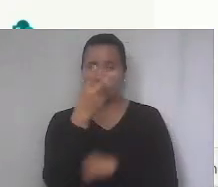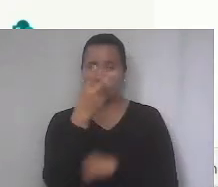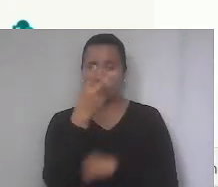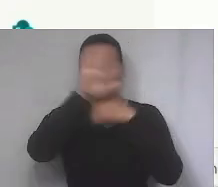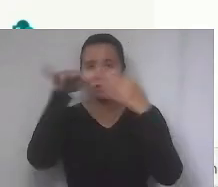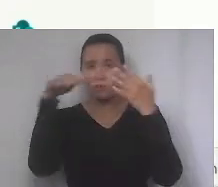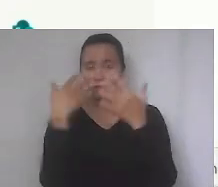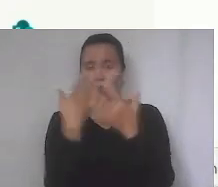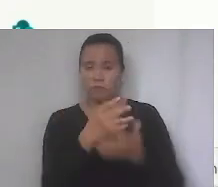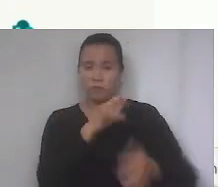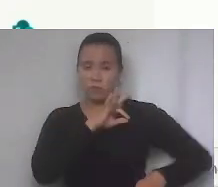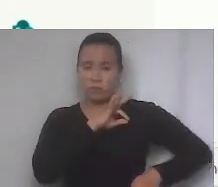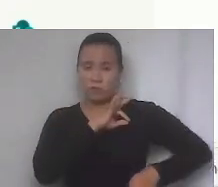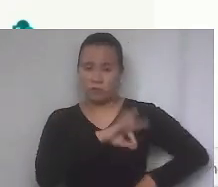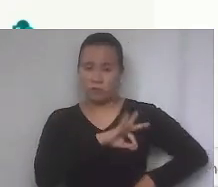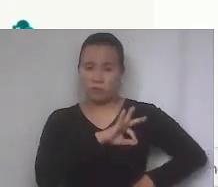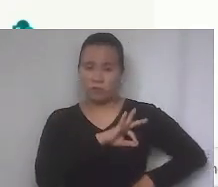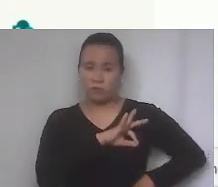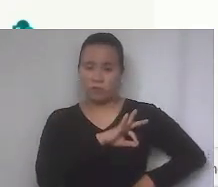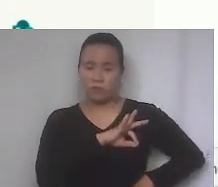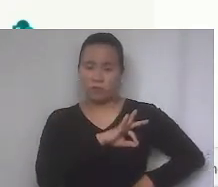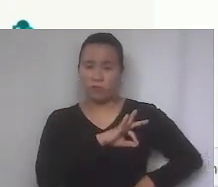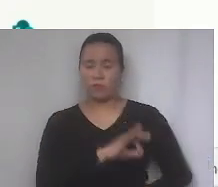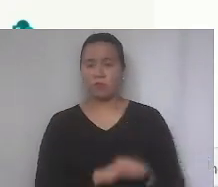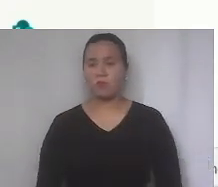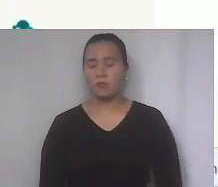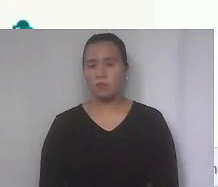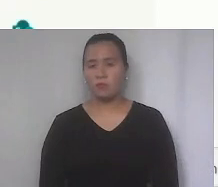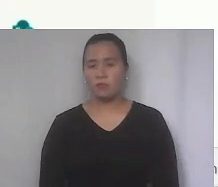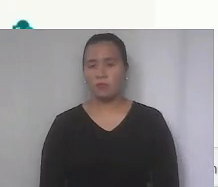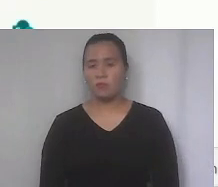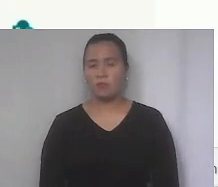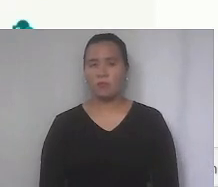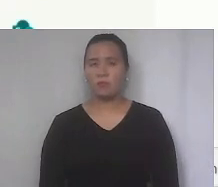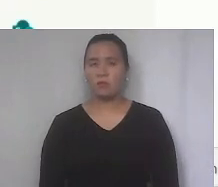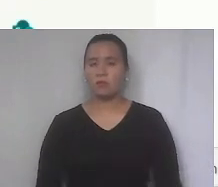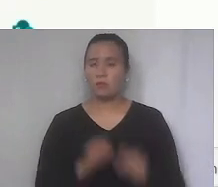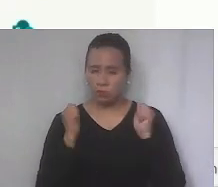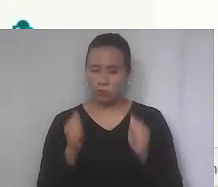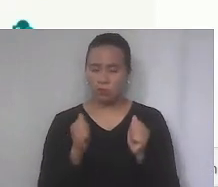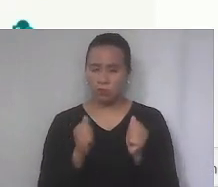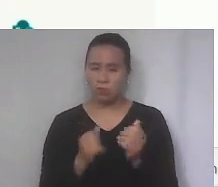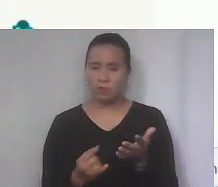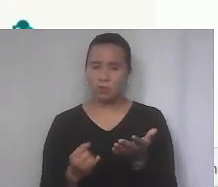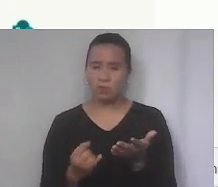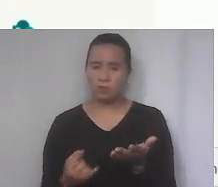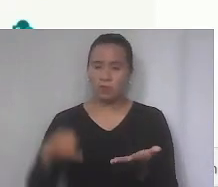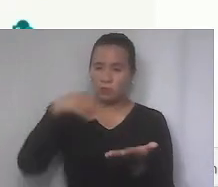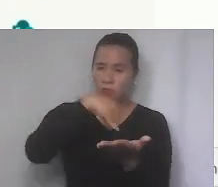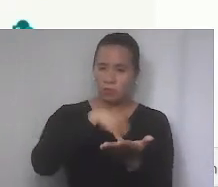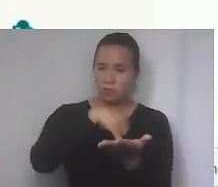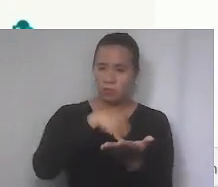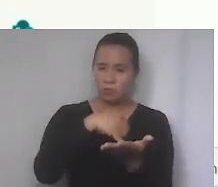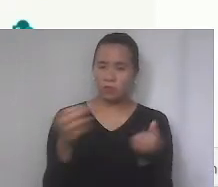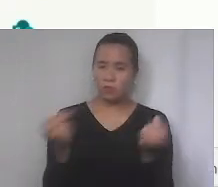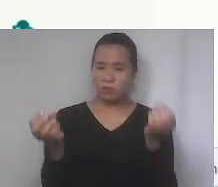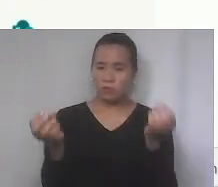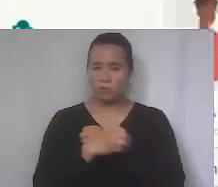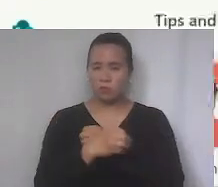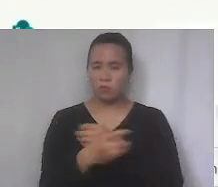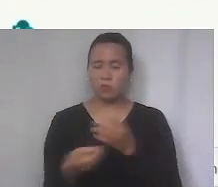nating i-download. We can click on Install Office para ma-download lahat ng ito and magamit na natin